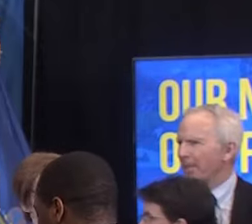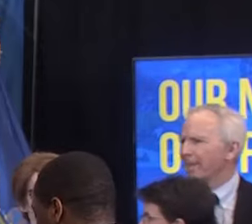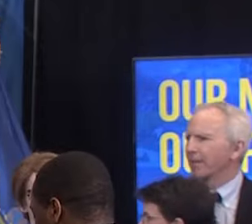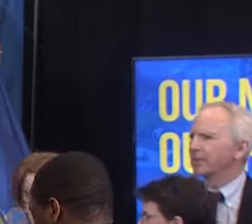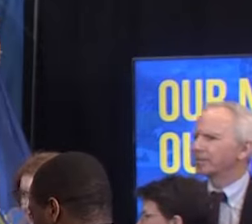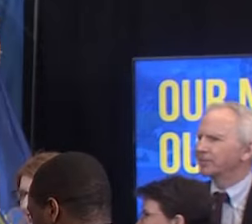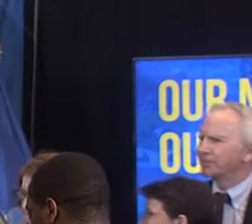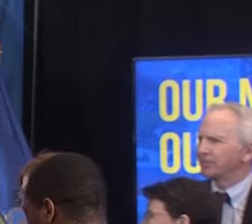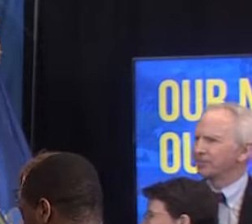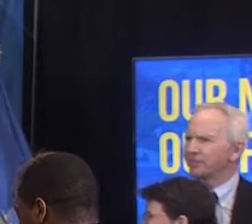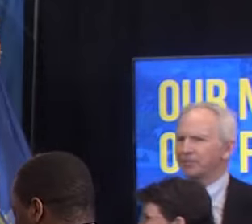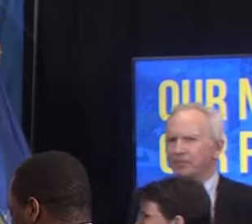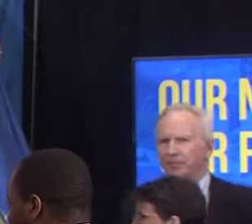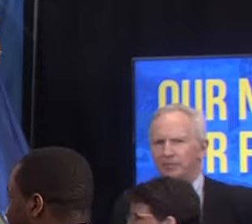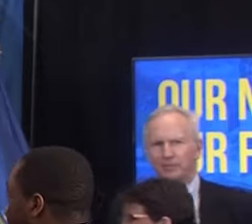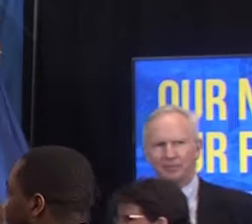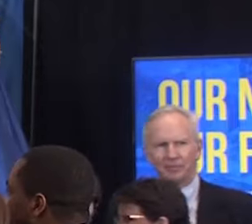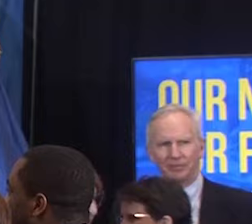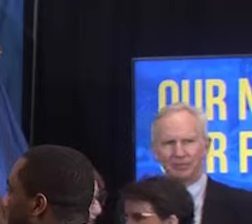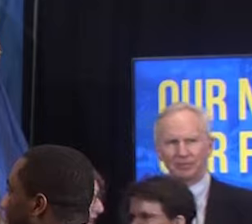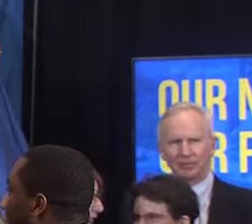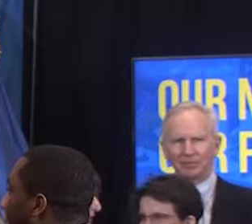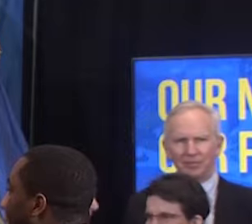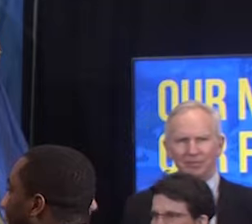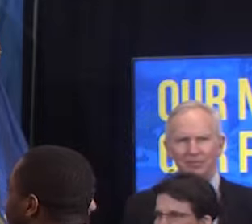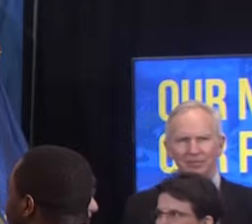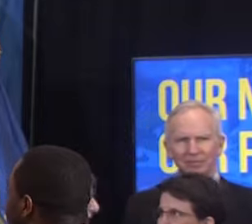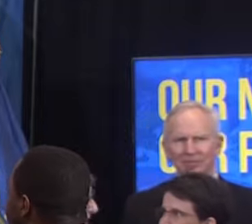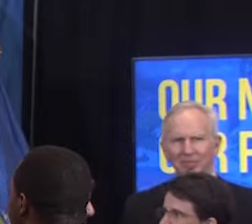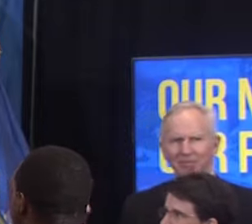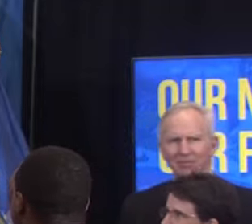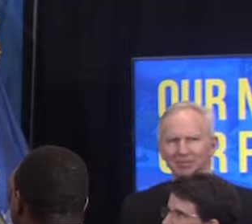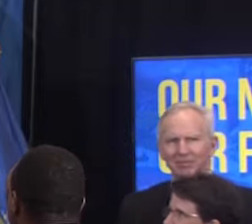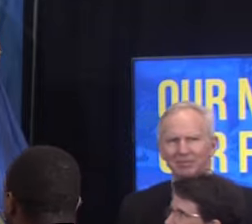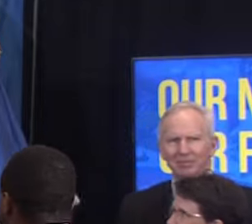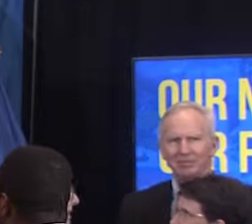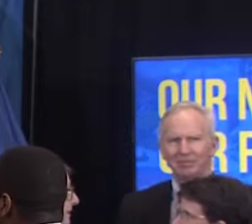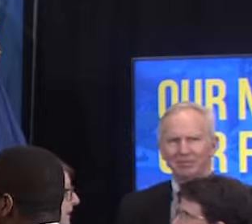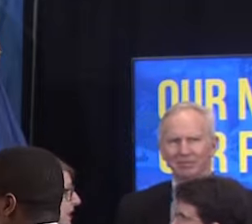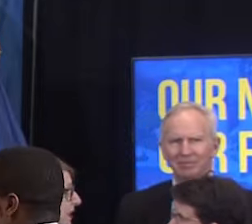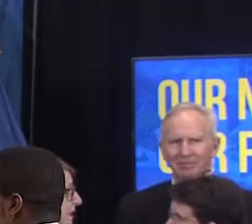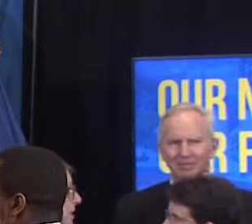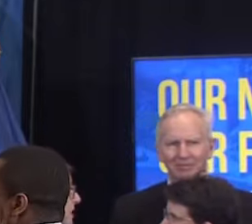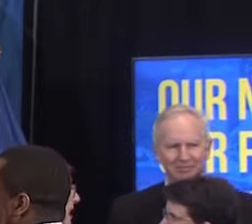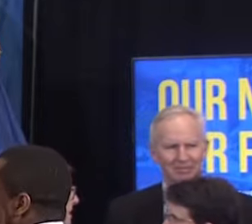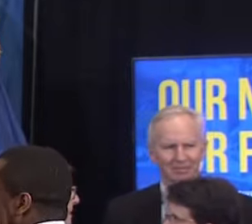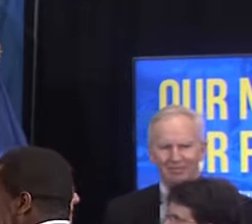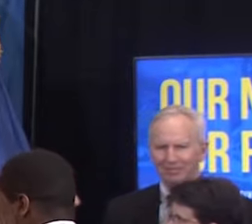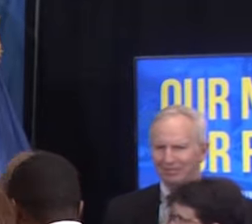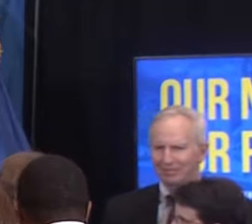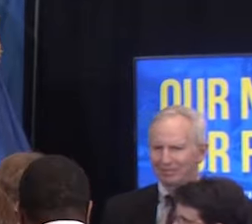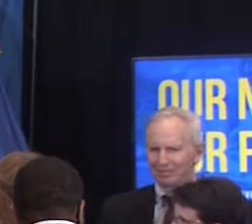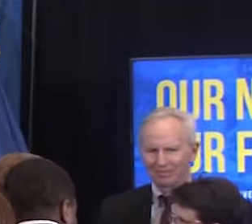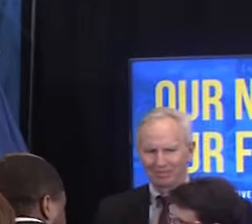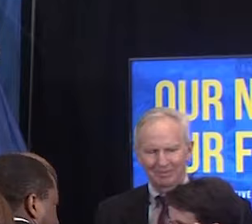$4.5 million for New York Forward, is the Village of Highland Falls.